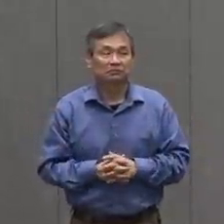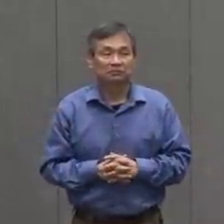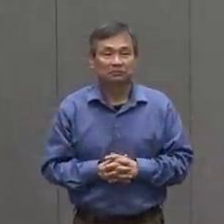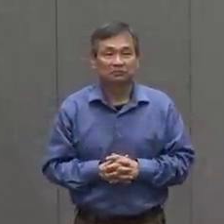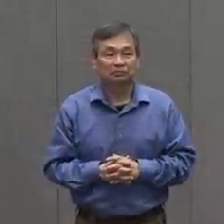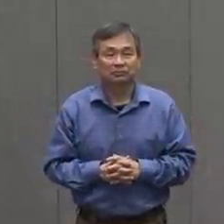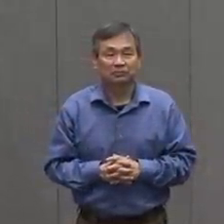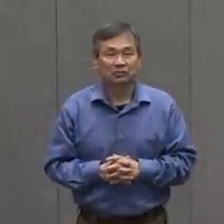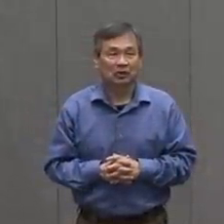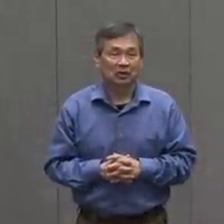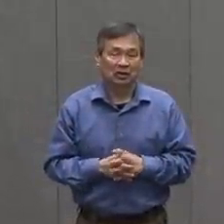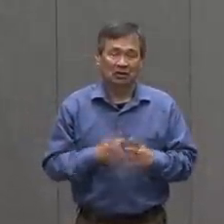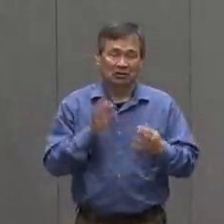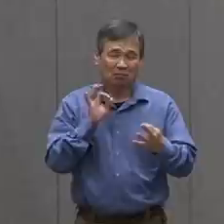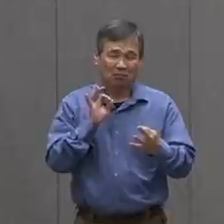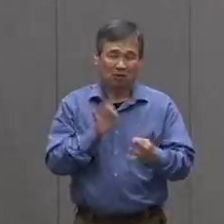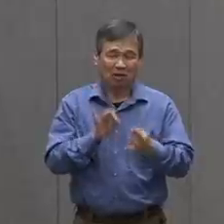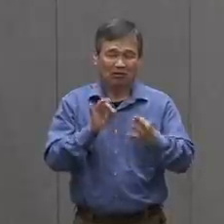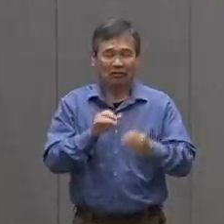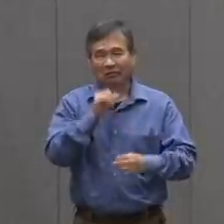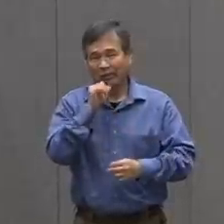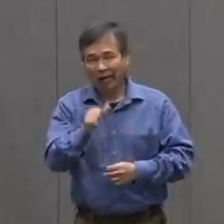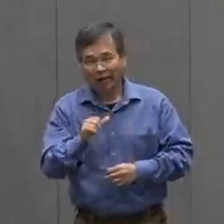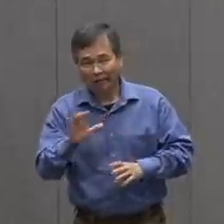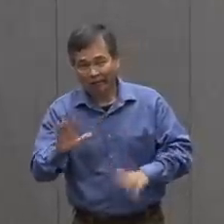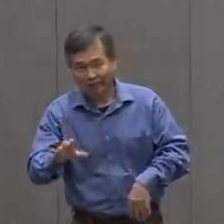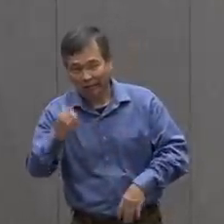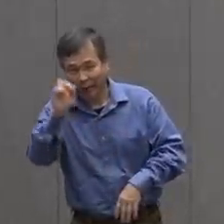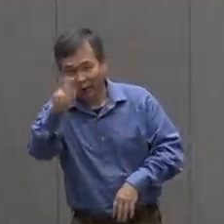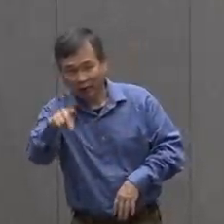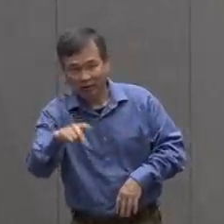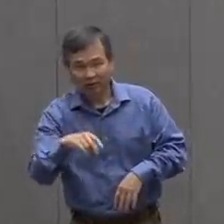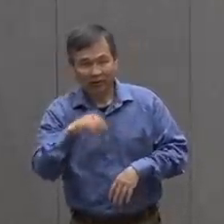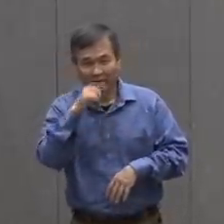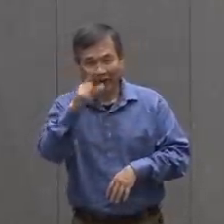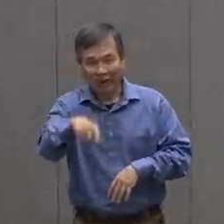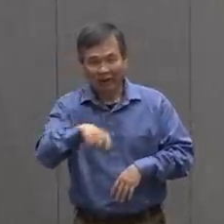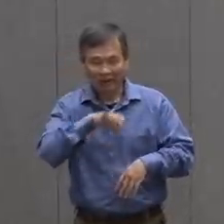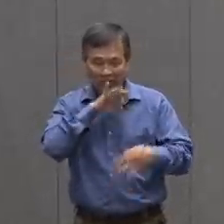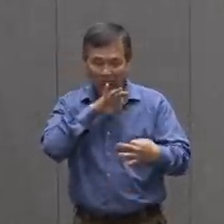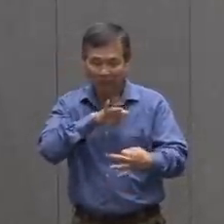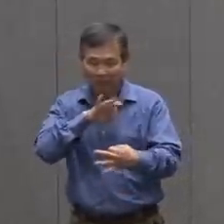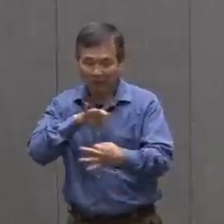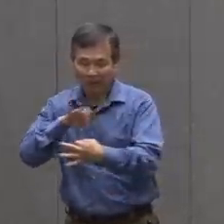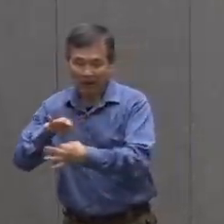And mine's not going to be perfect, and that's okay. Yours doesn't have to be perfect either.